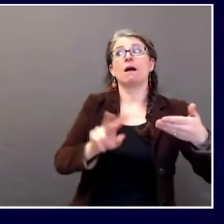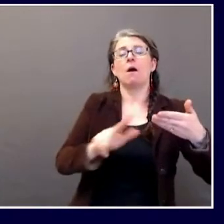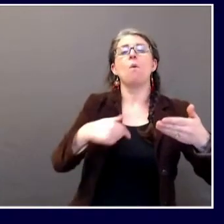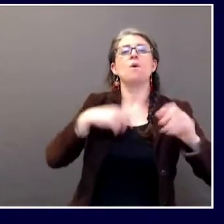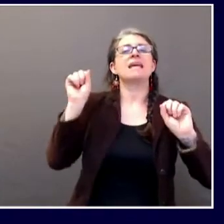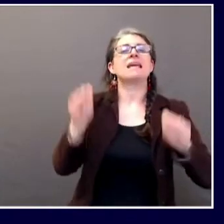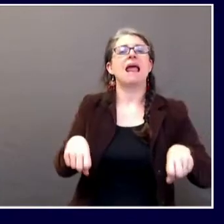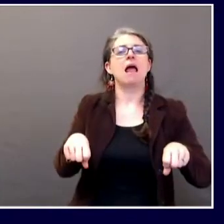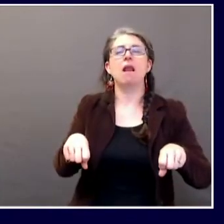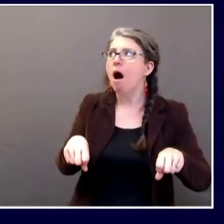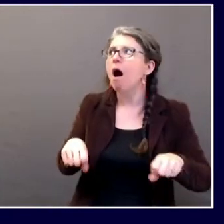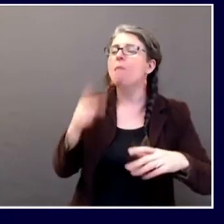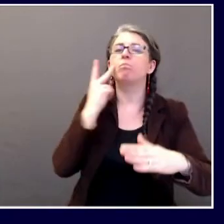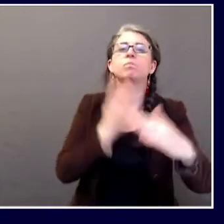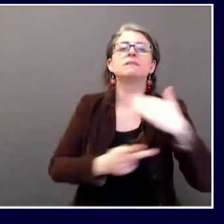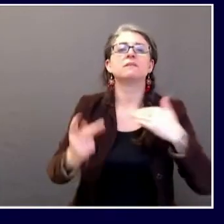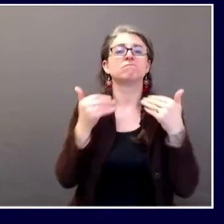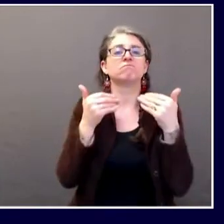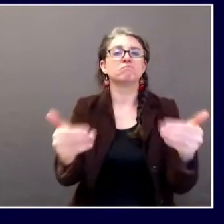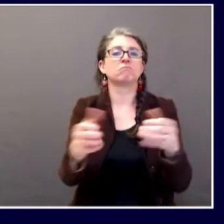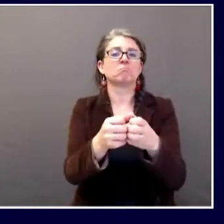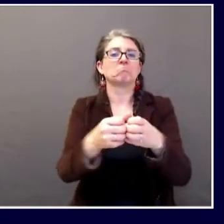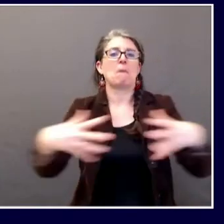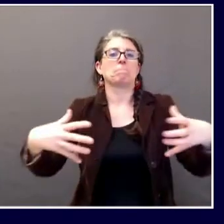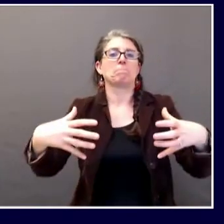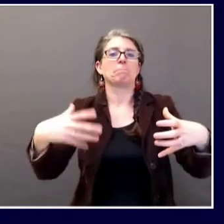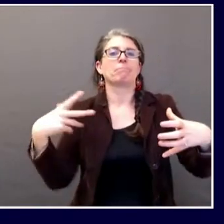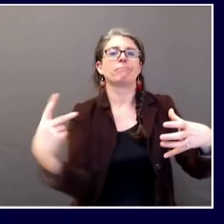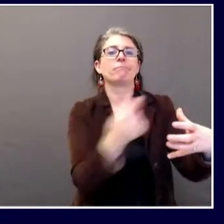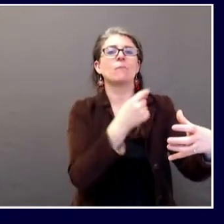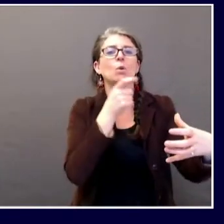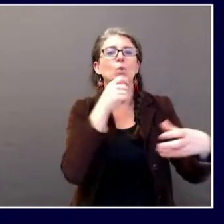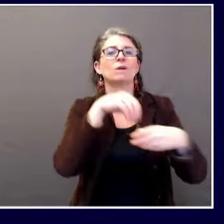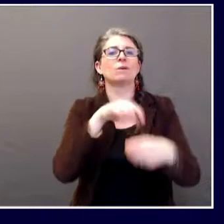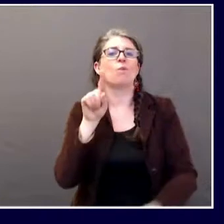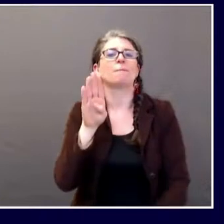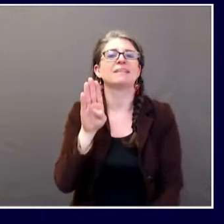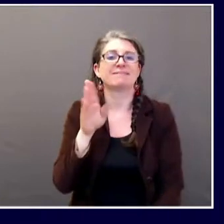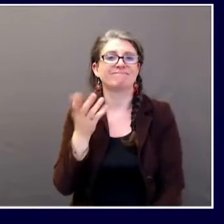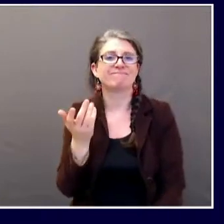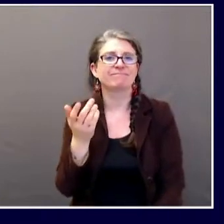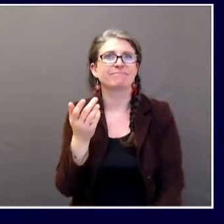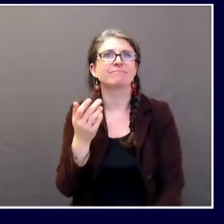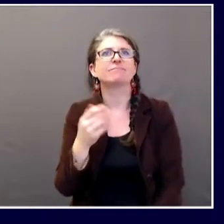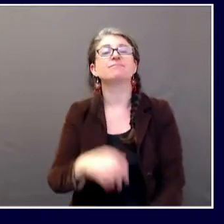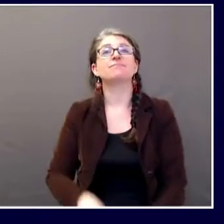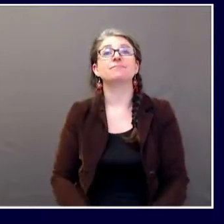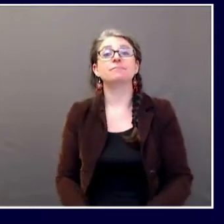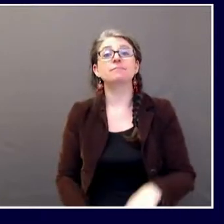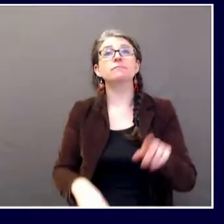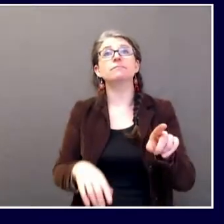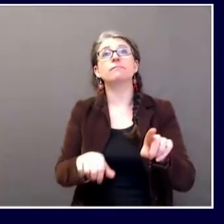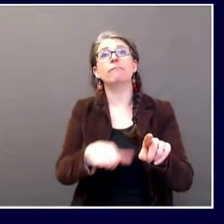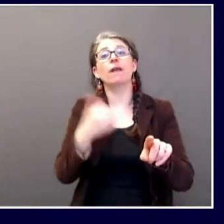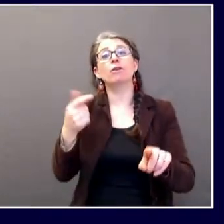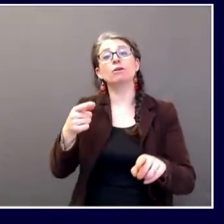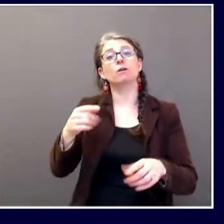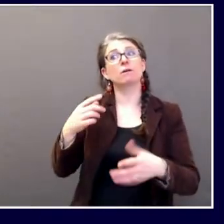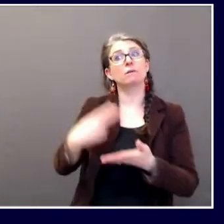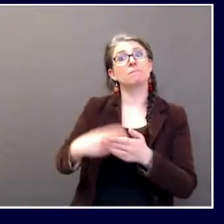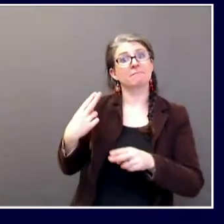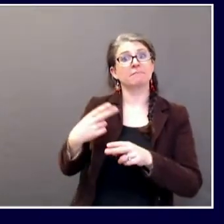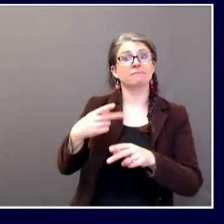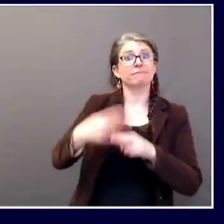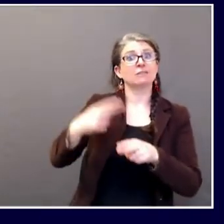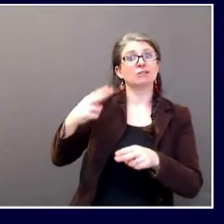there are right now still more questions than answers. We were first briefed on